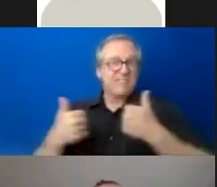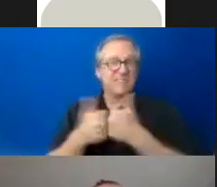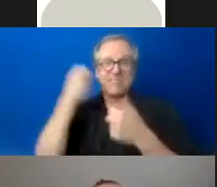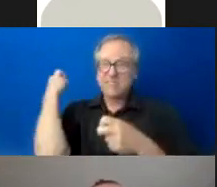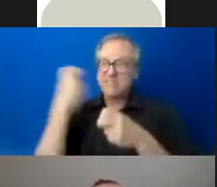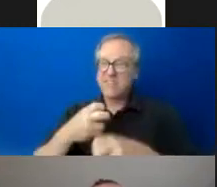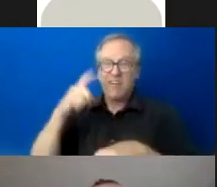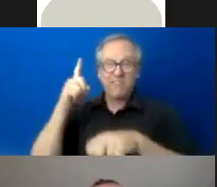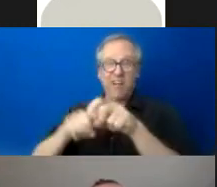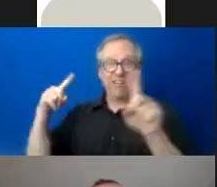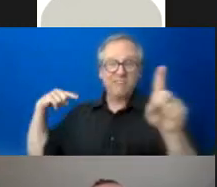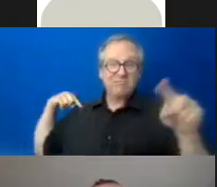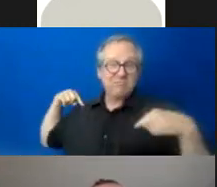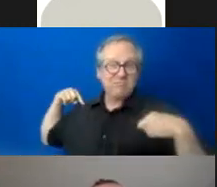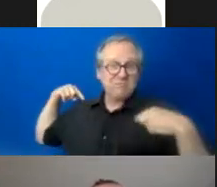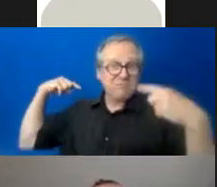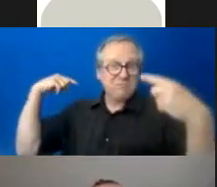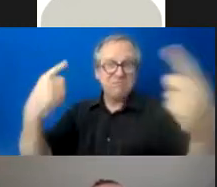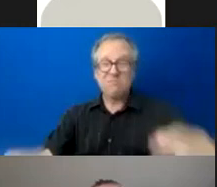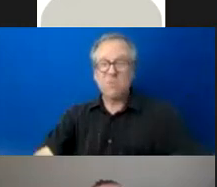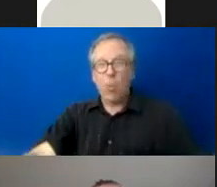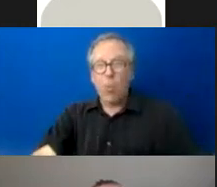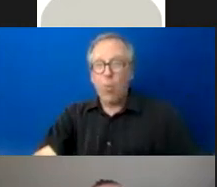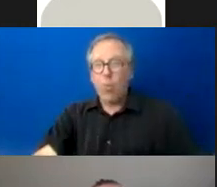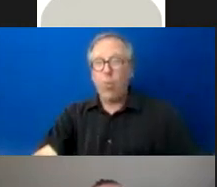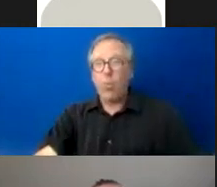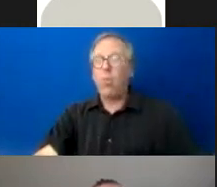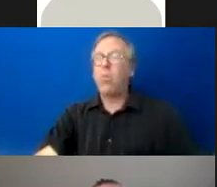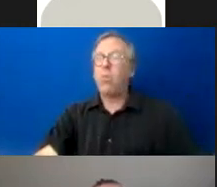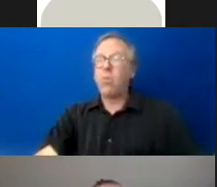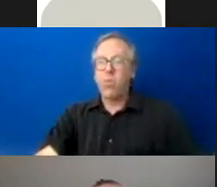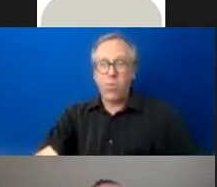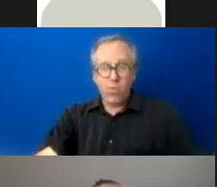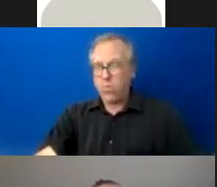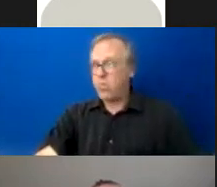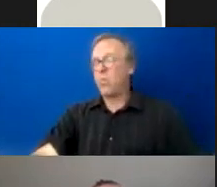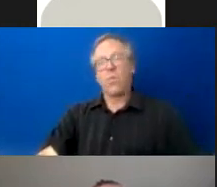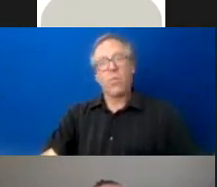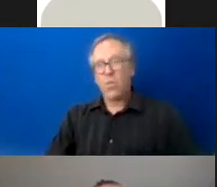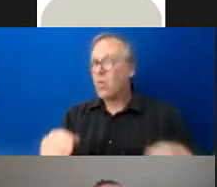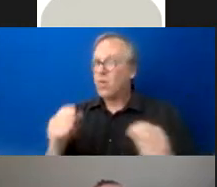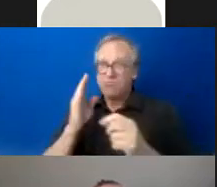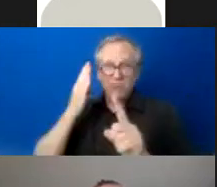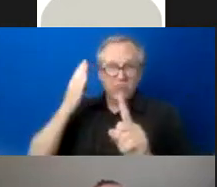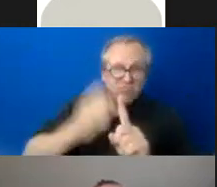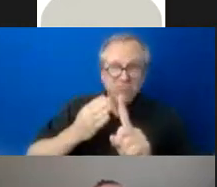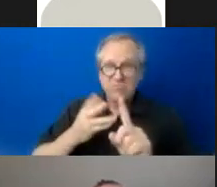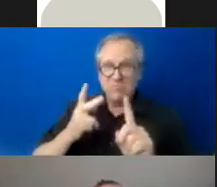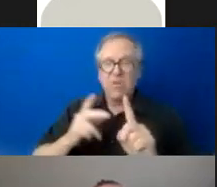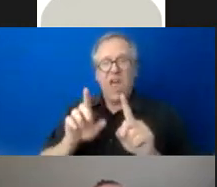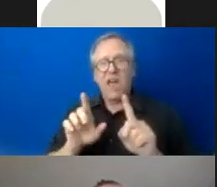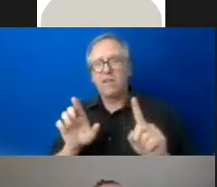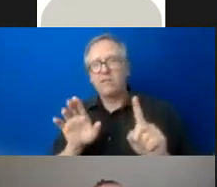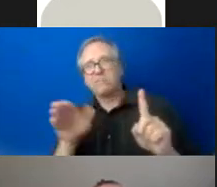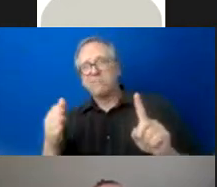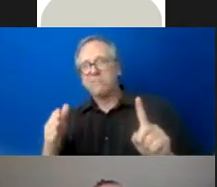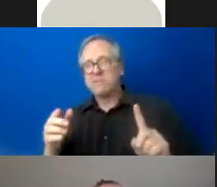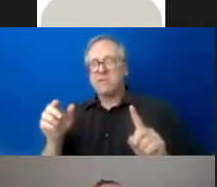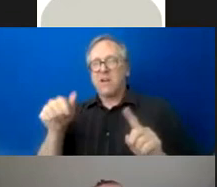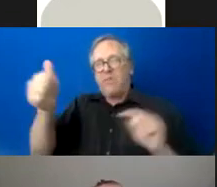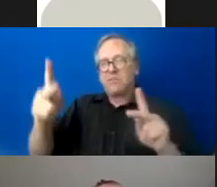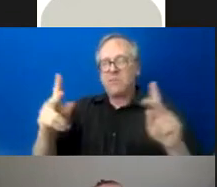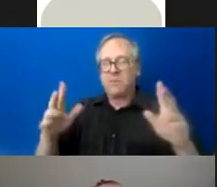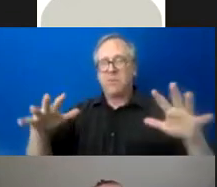time. This virus has really wreaked havoc directly and indirectly, and it's affected all of us. But there is this